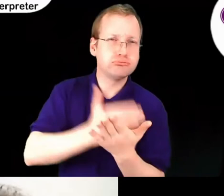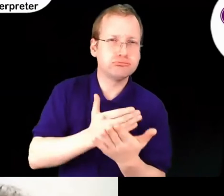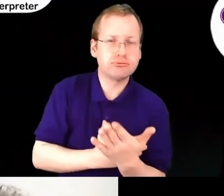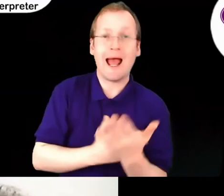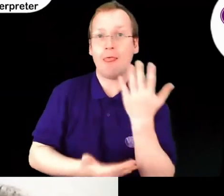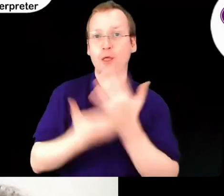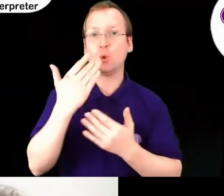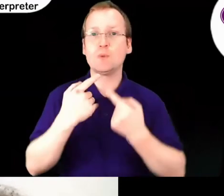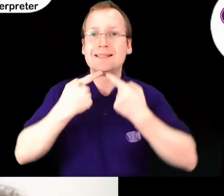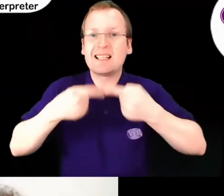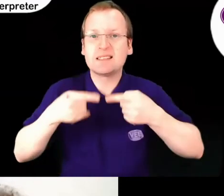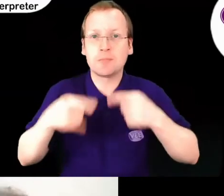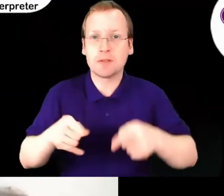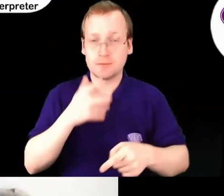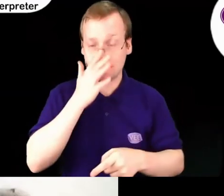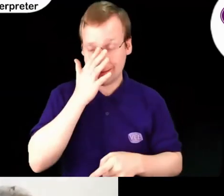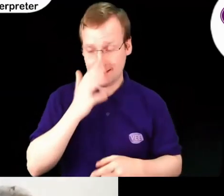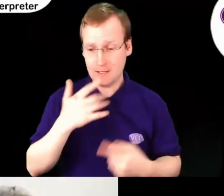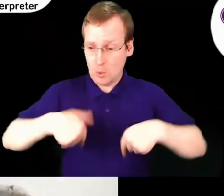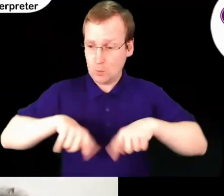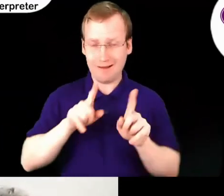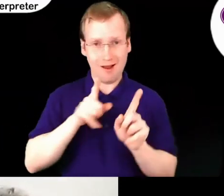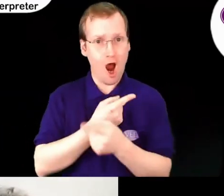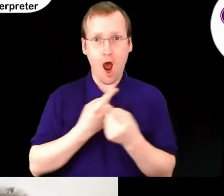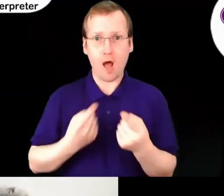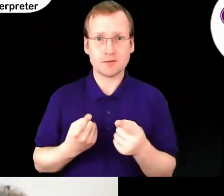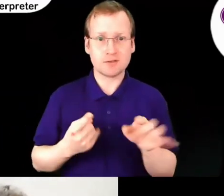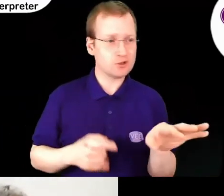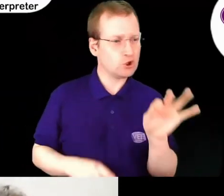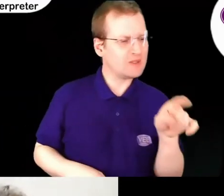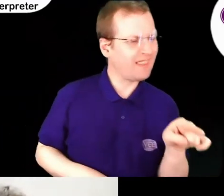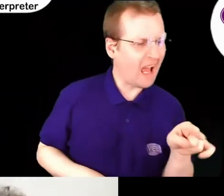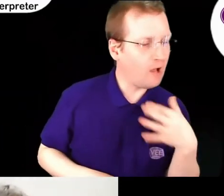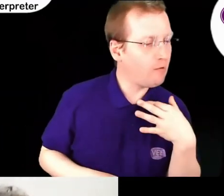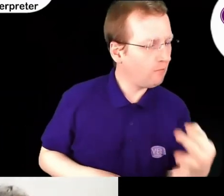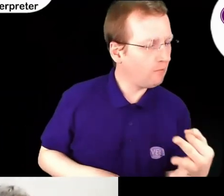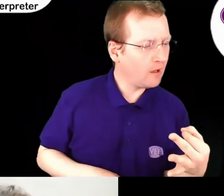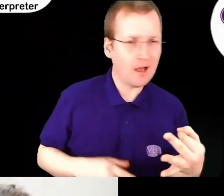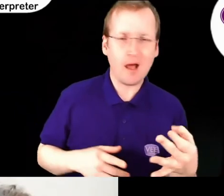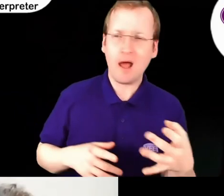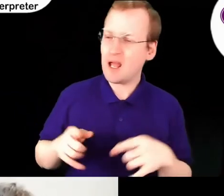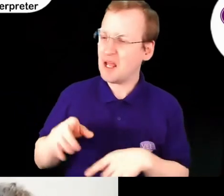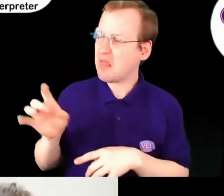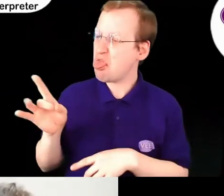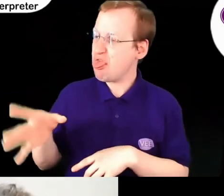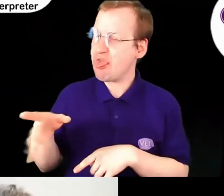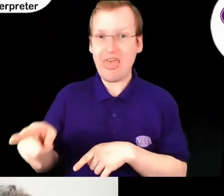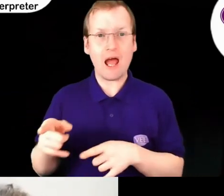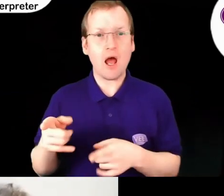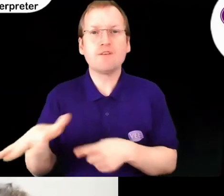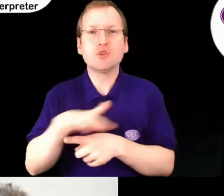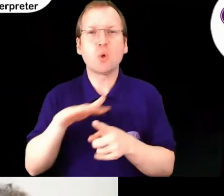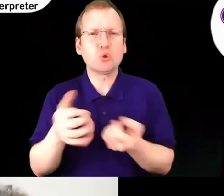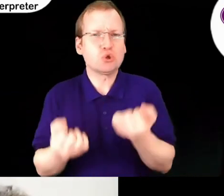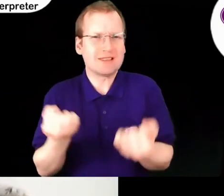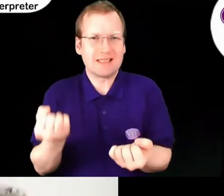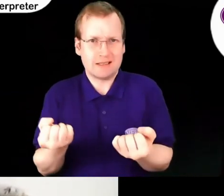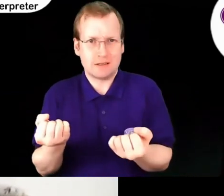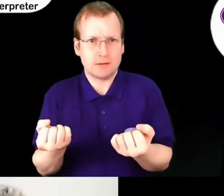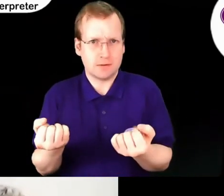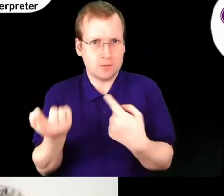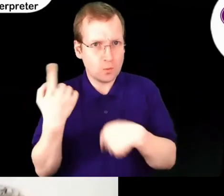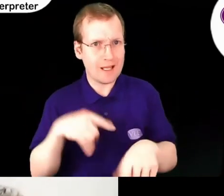Testament. And that we can't pick and choose which aspects of social justice we prefer and are in favor